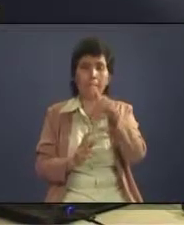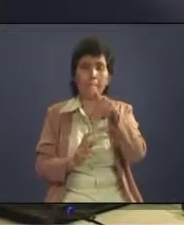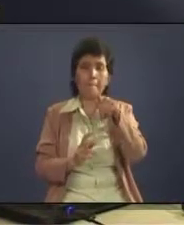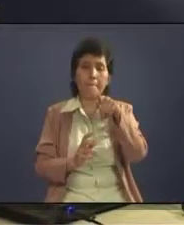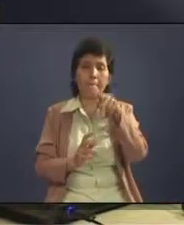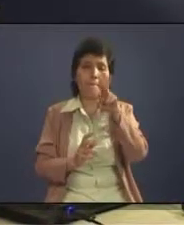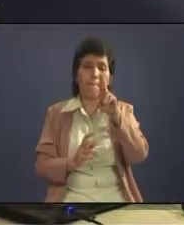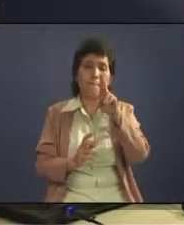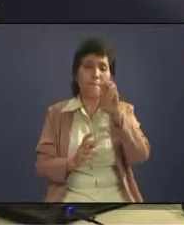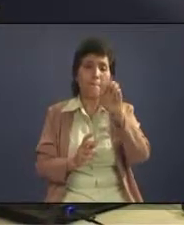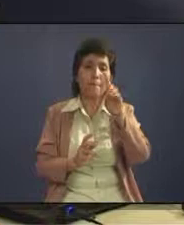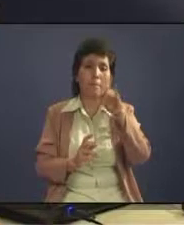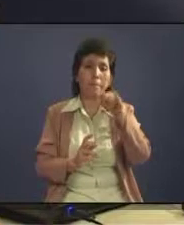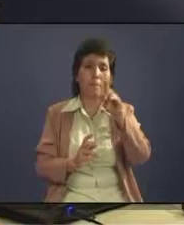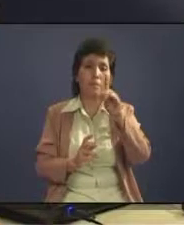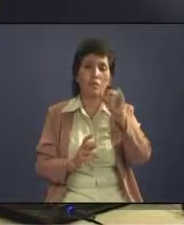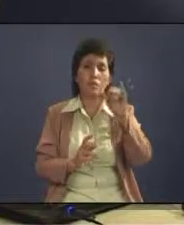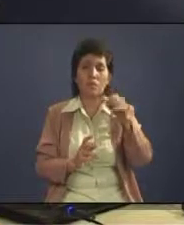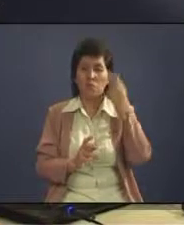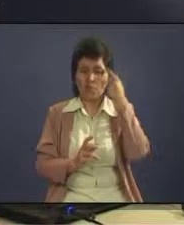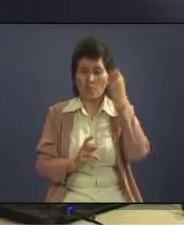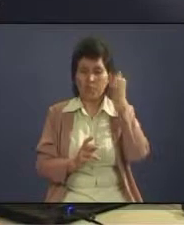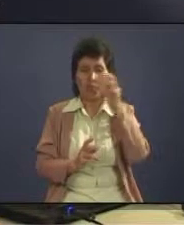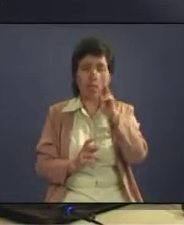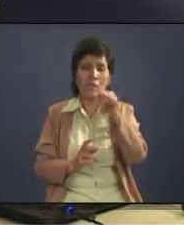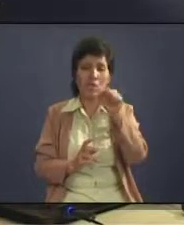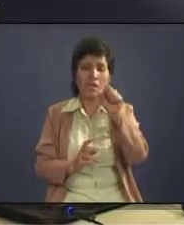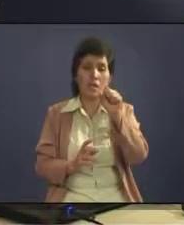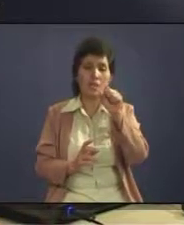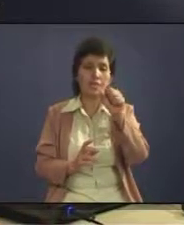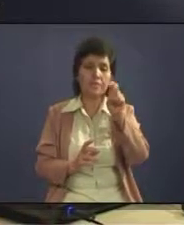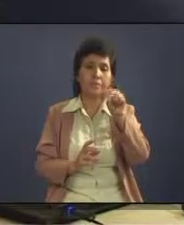the names or the lands. Okay, I'm not sure about that. Yeah.